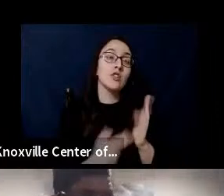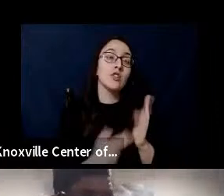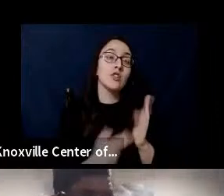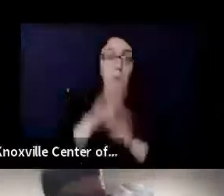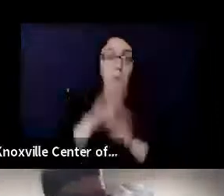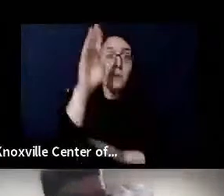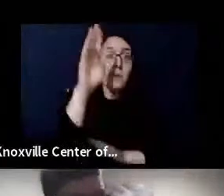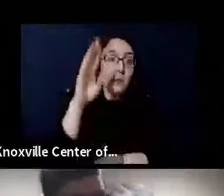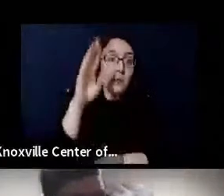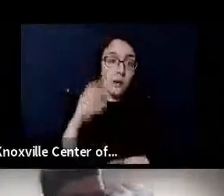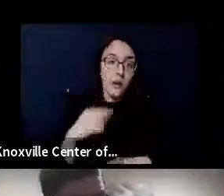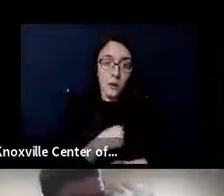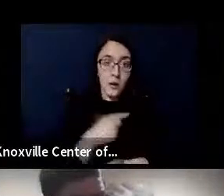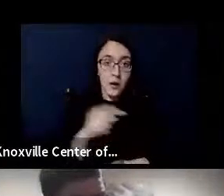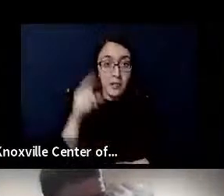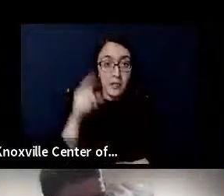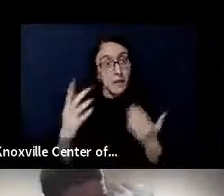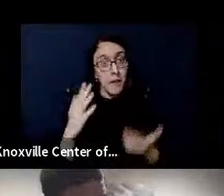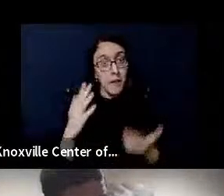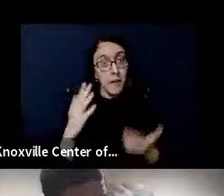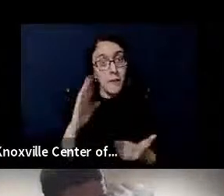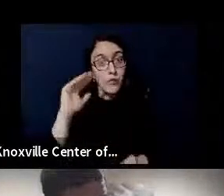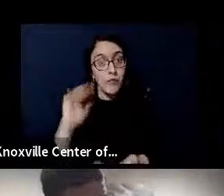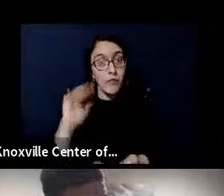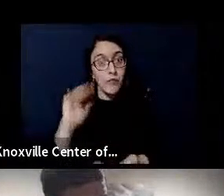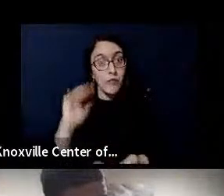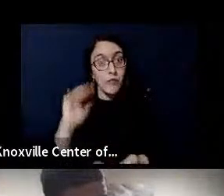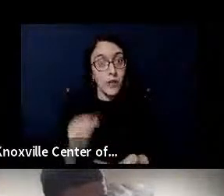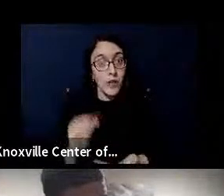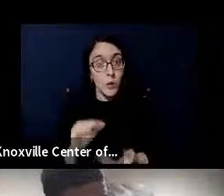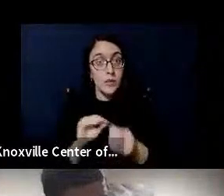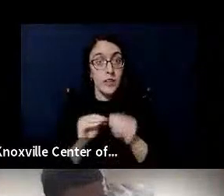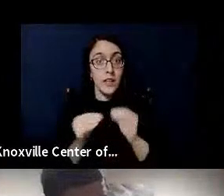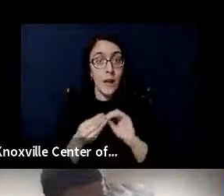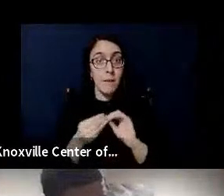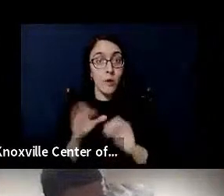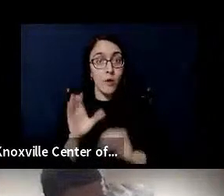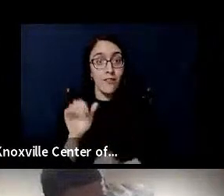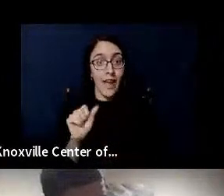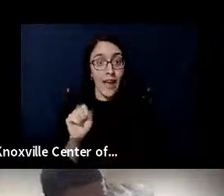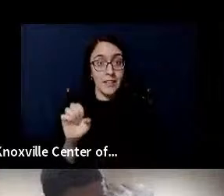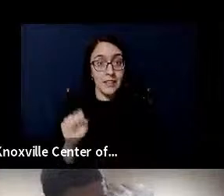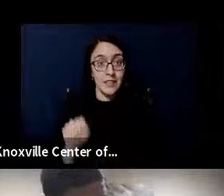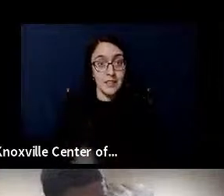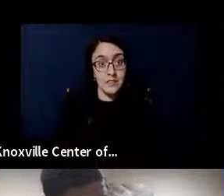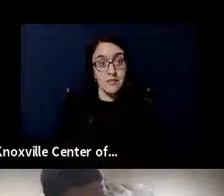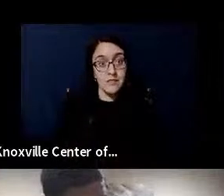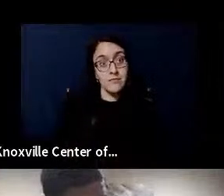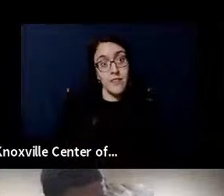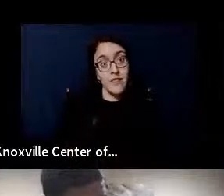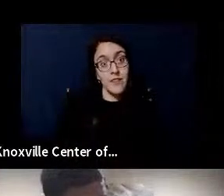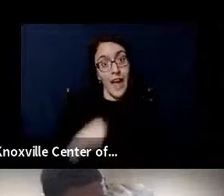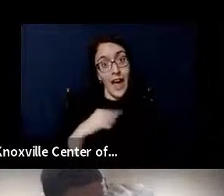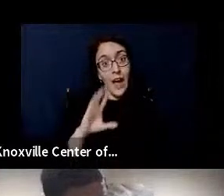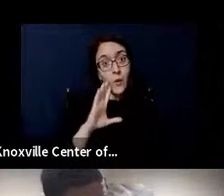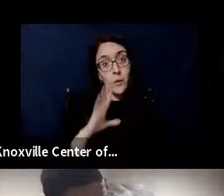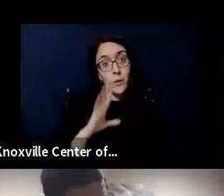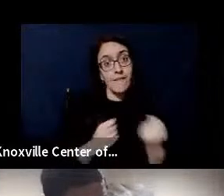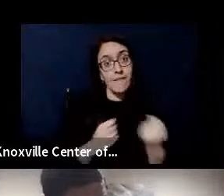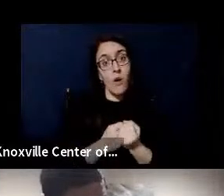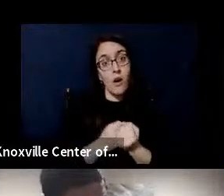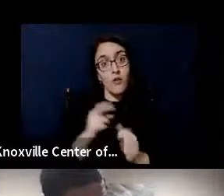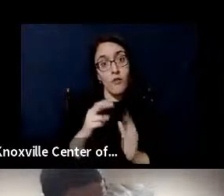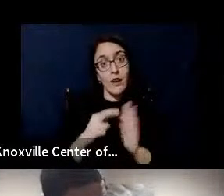We have to think that it might reduce the number of cases. So I would be for regulation.